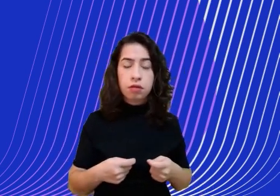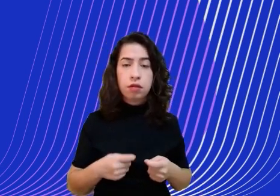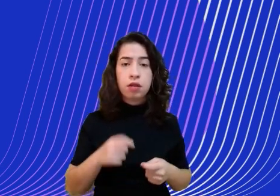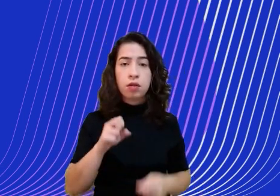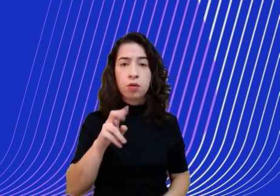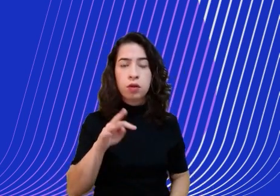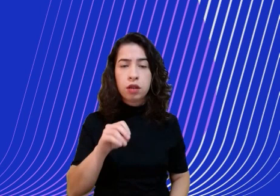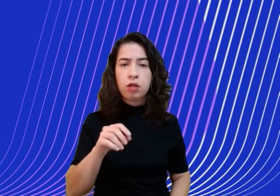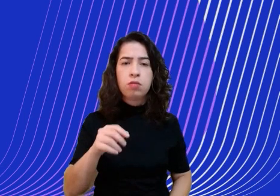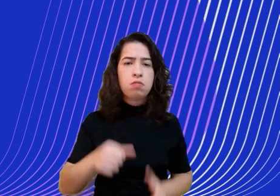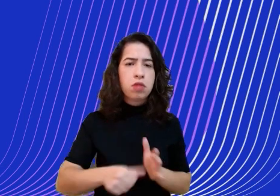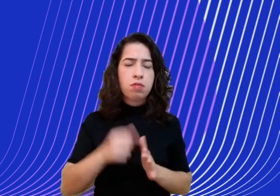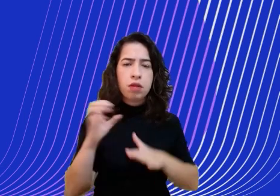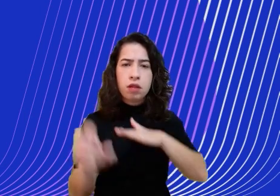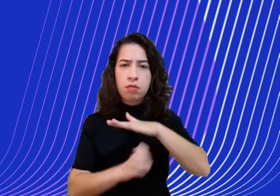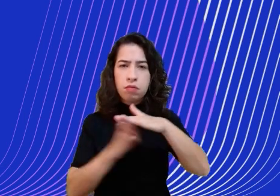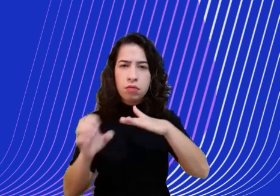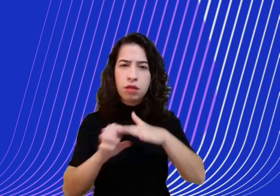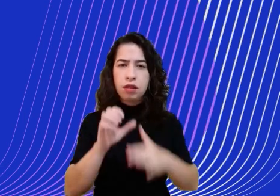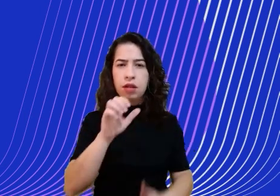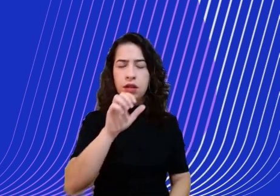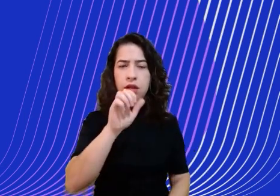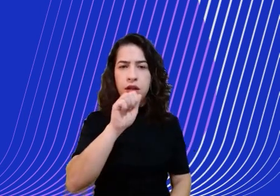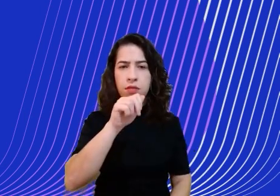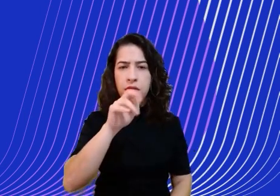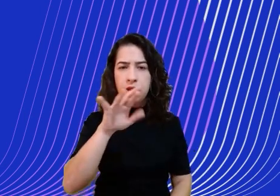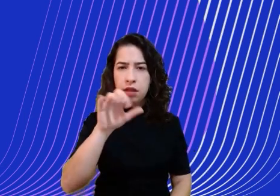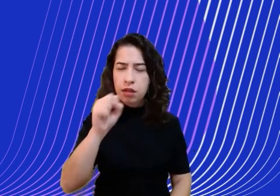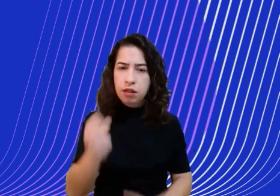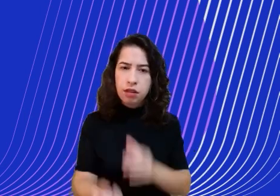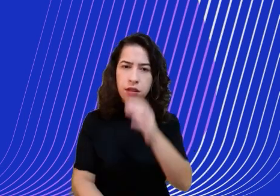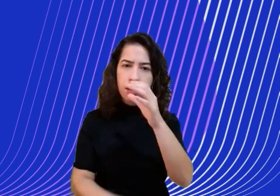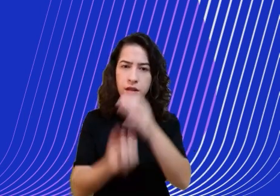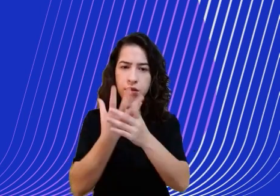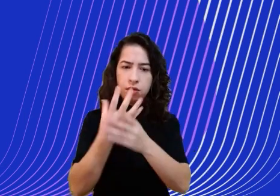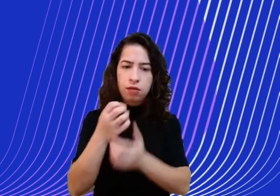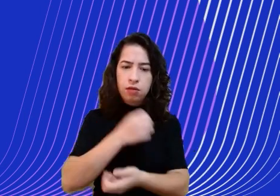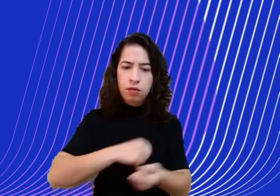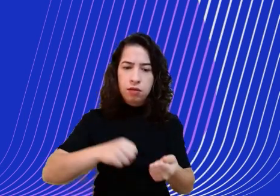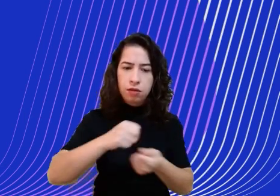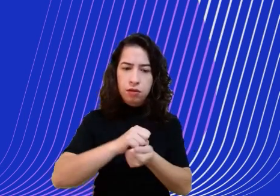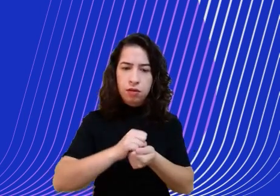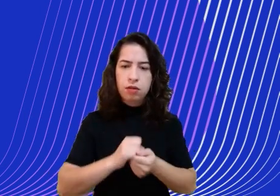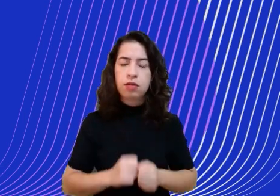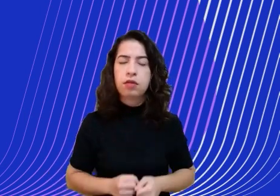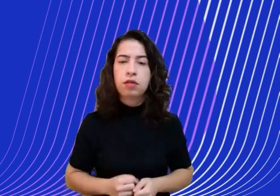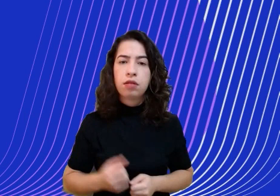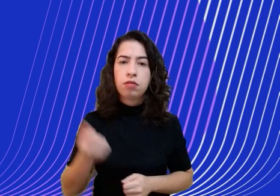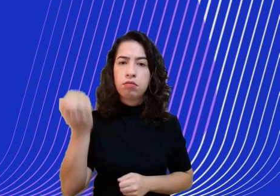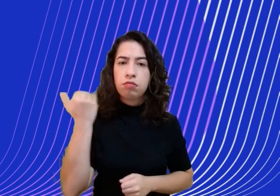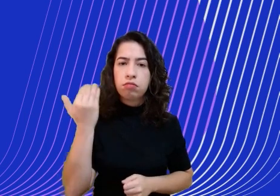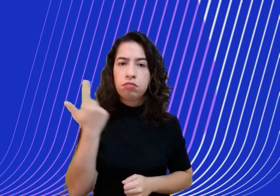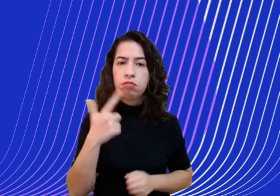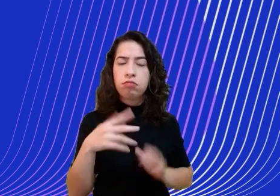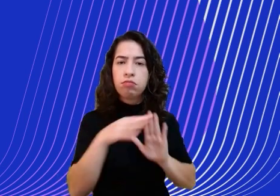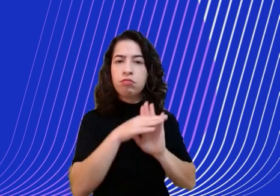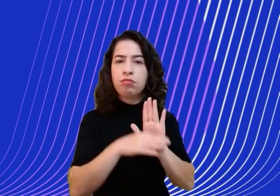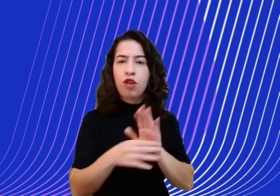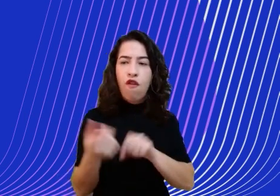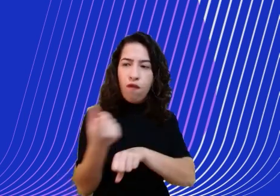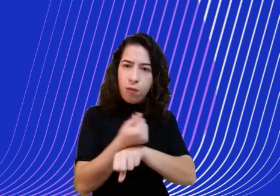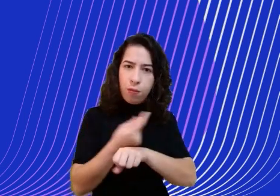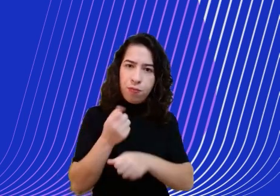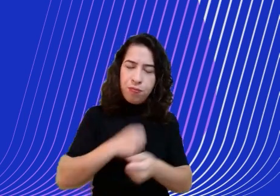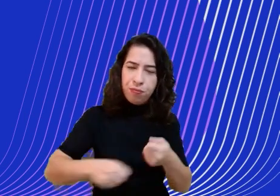to launch the sustainable idea. Otherwise, we would have the active of financial sustainable